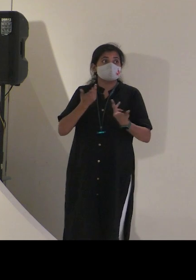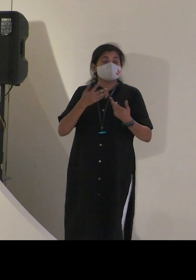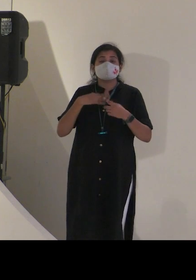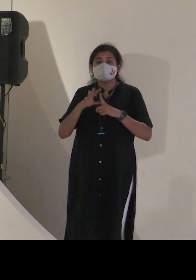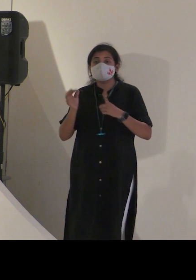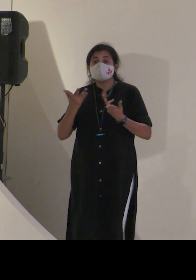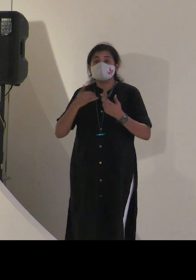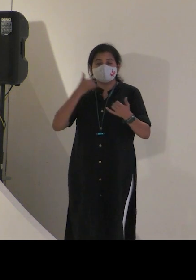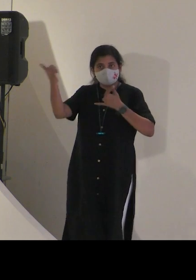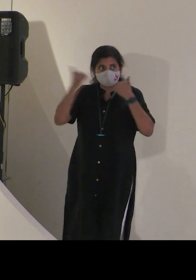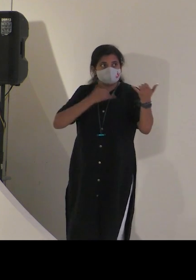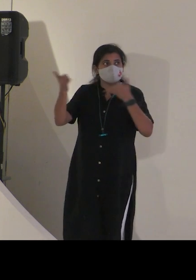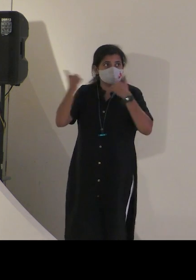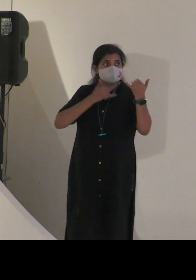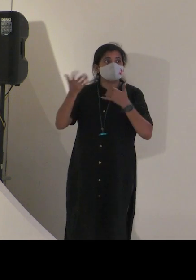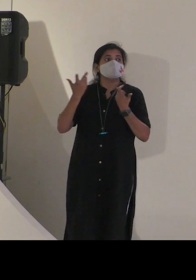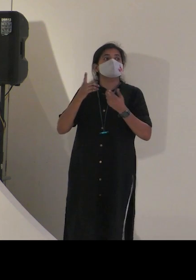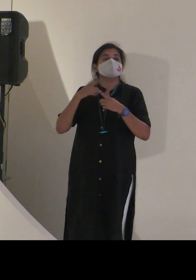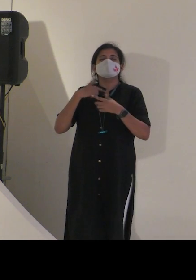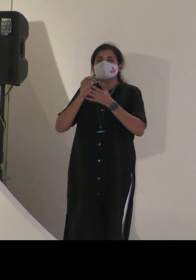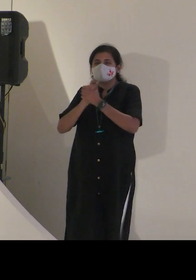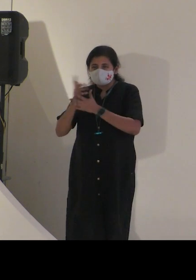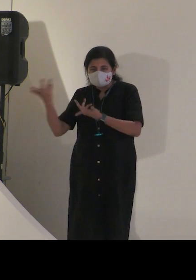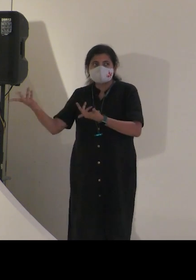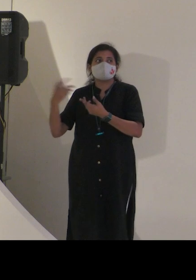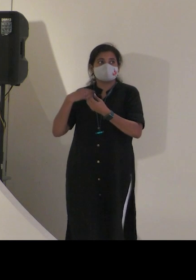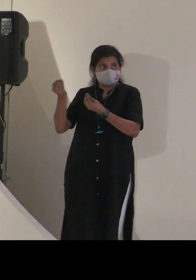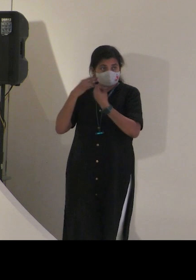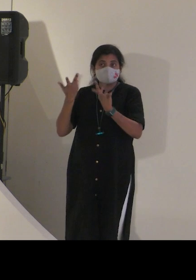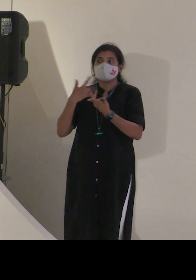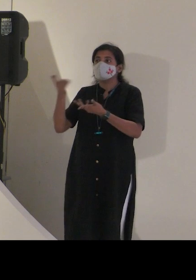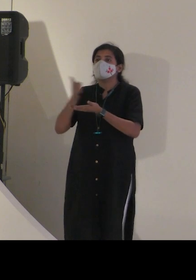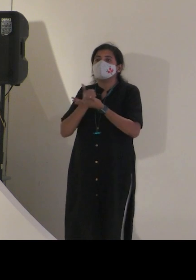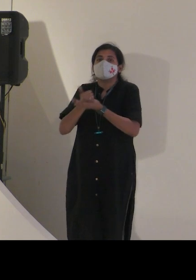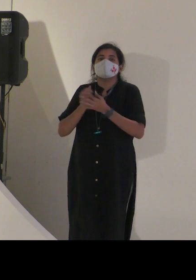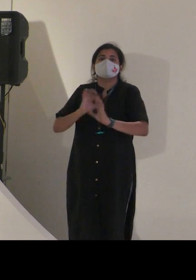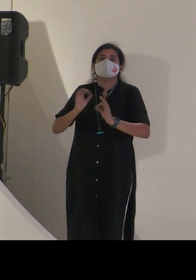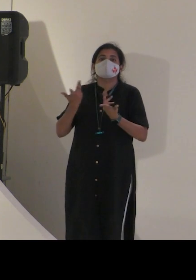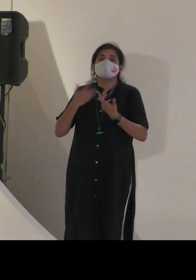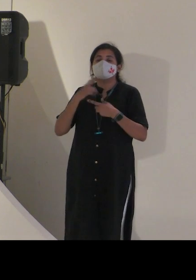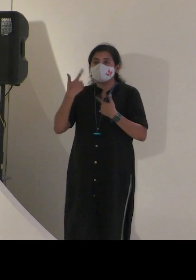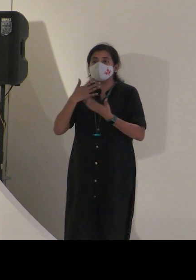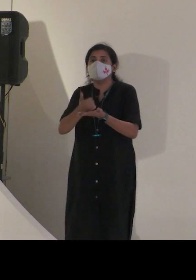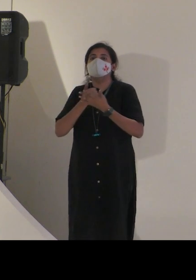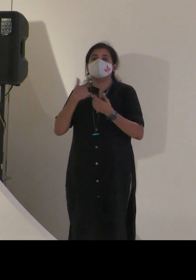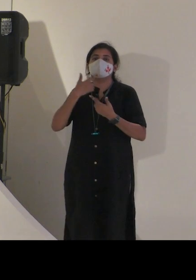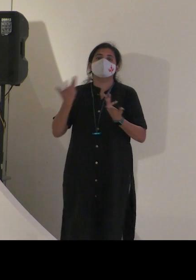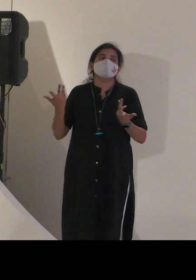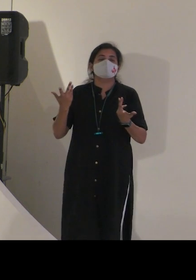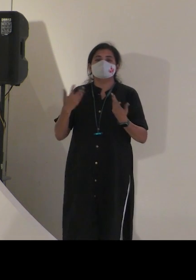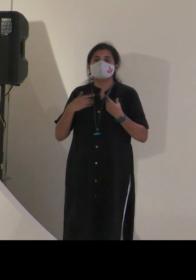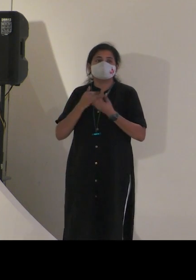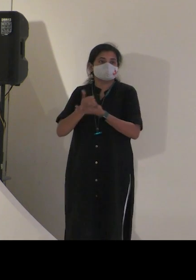calls, where colleagues would actually tell us the helplessness in which they had to deal with situations.